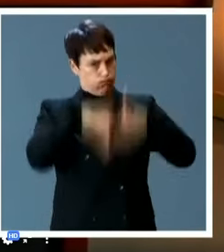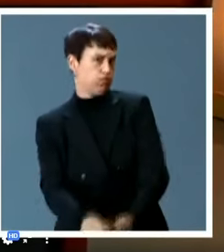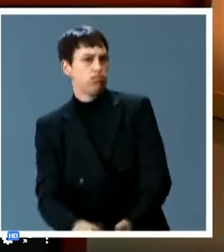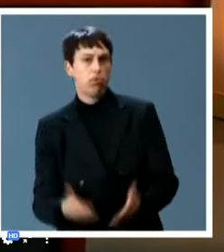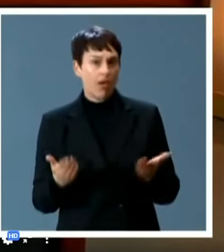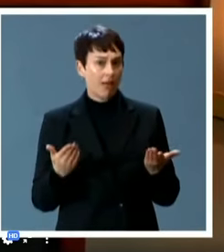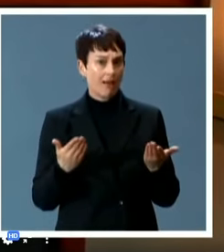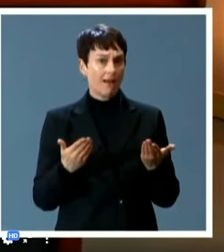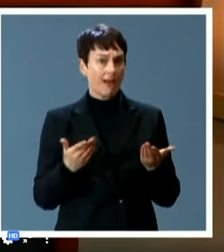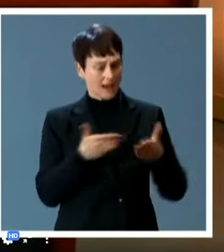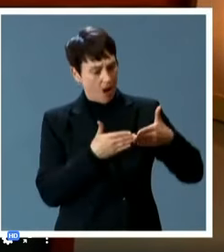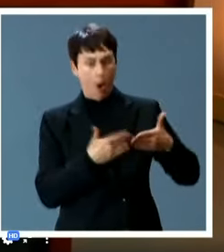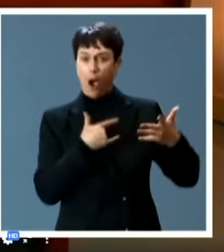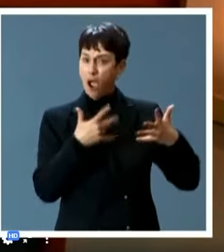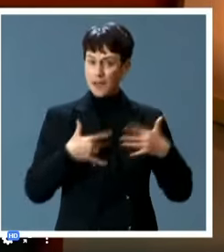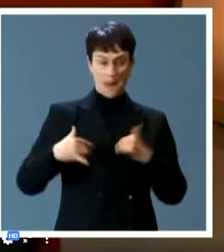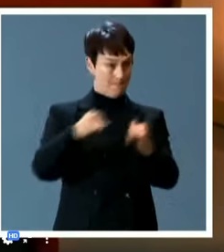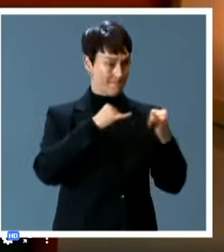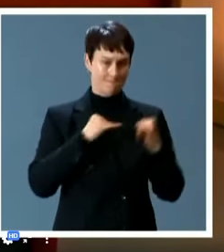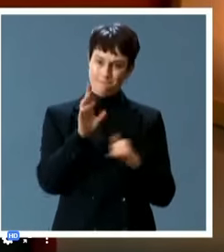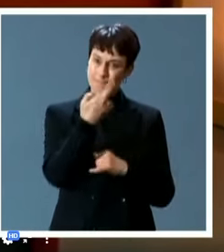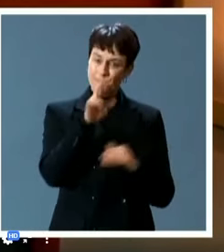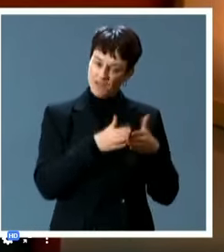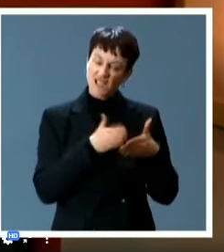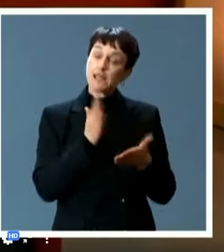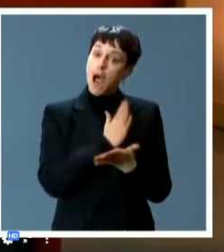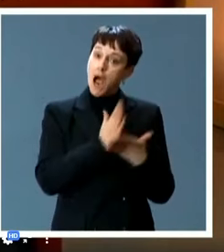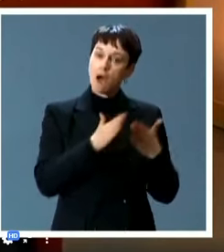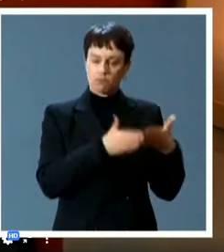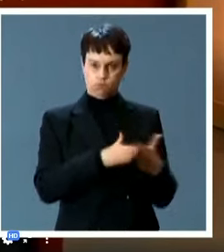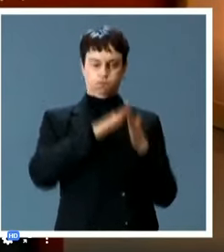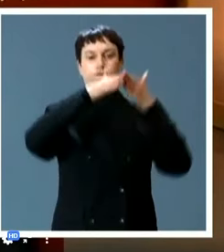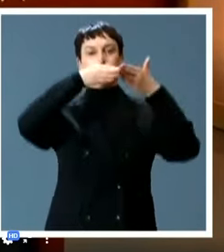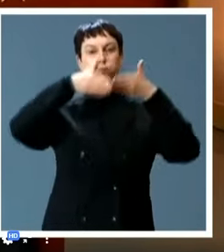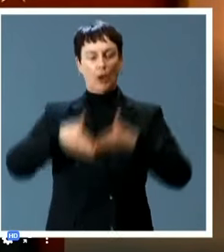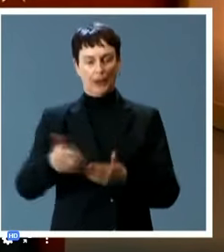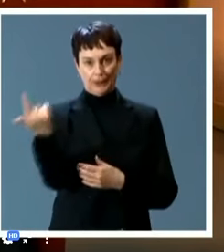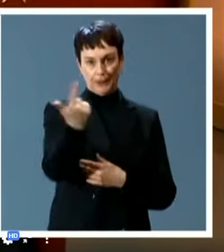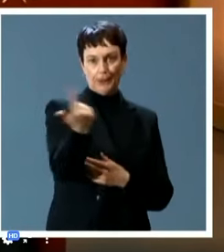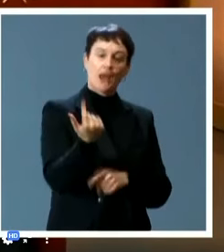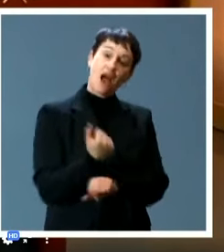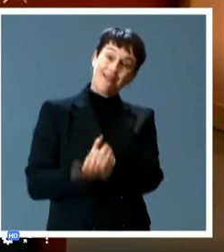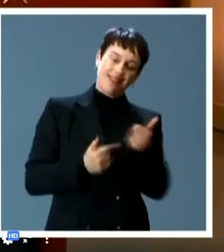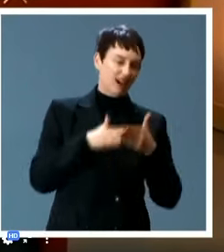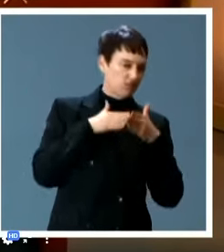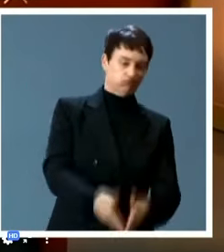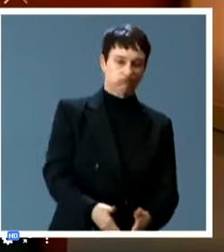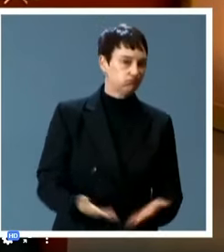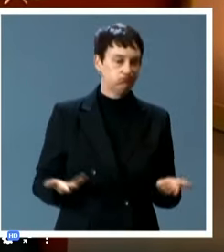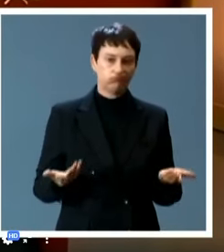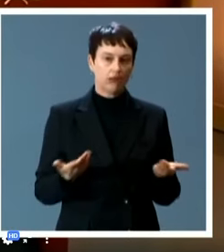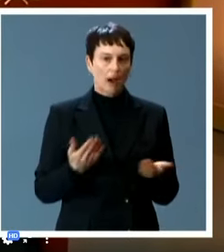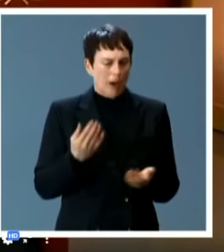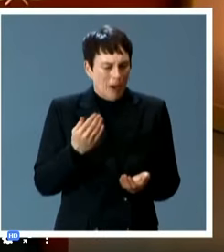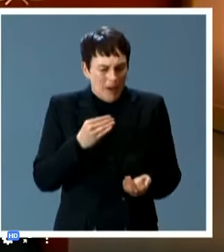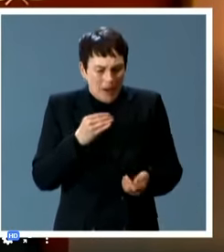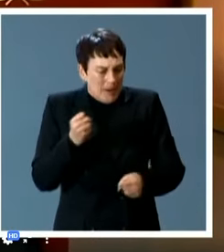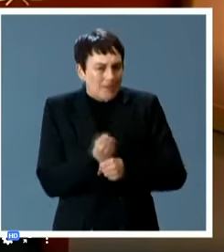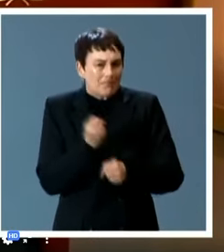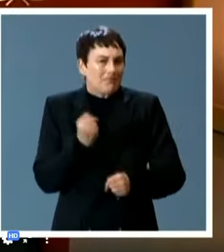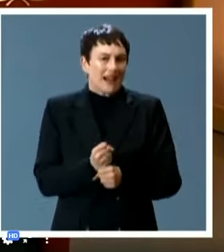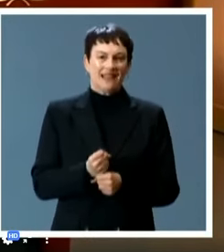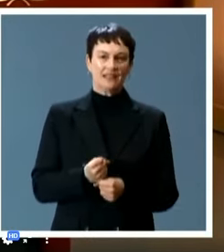global average of 10% since the beginning of the 90s. And people who feel marginalized and vulnerable to arguments that blame